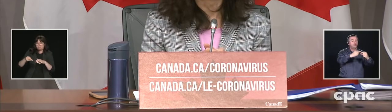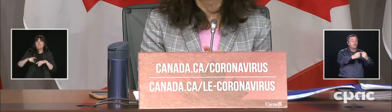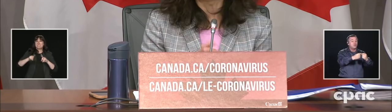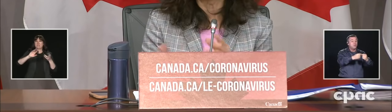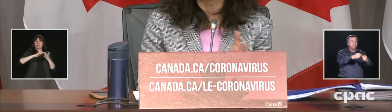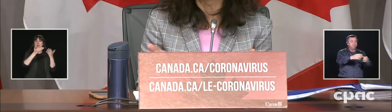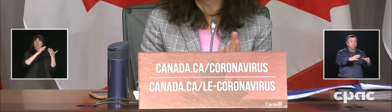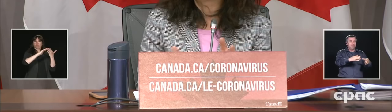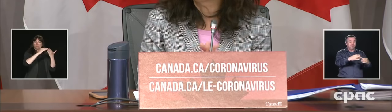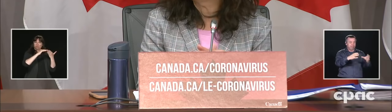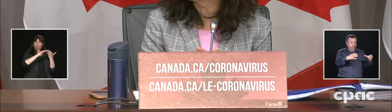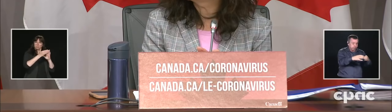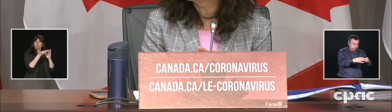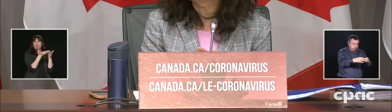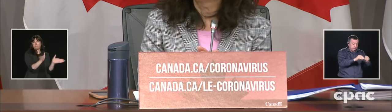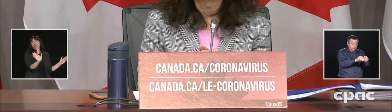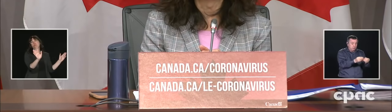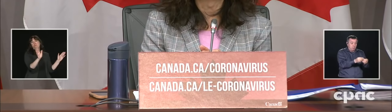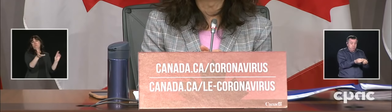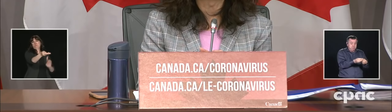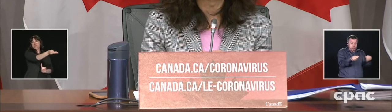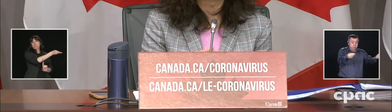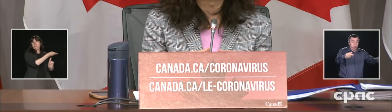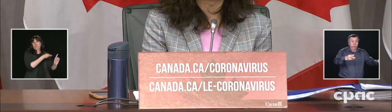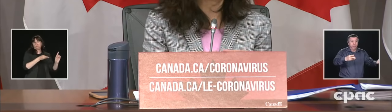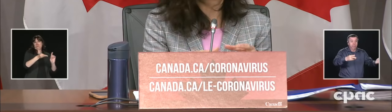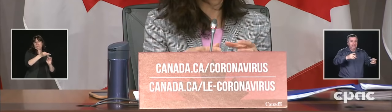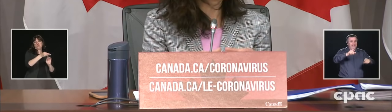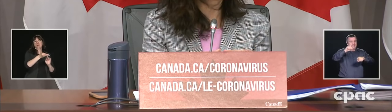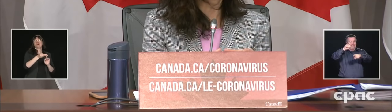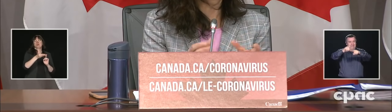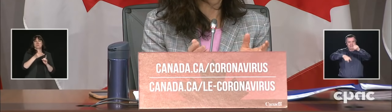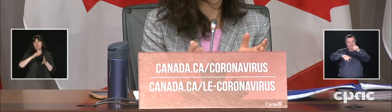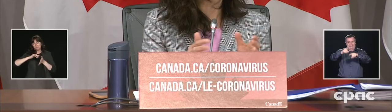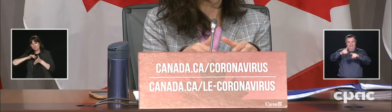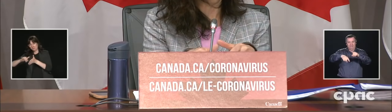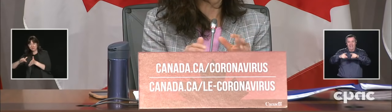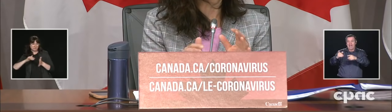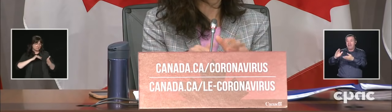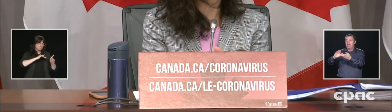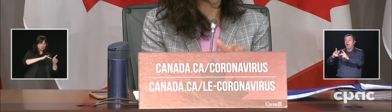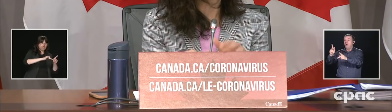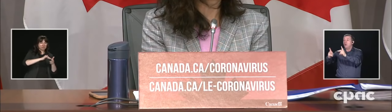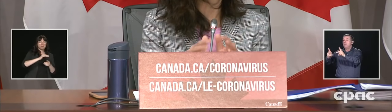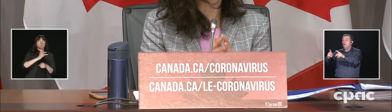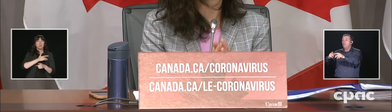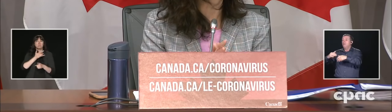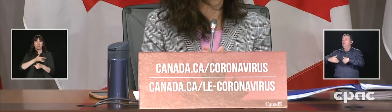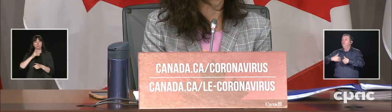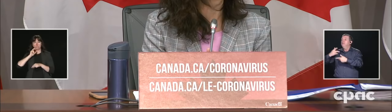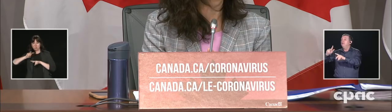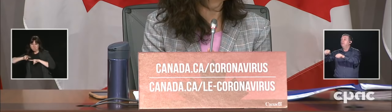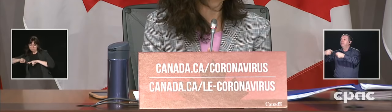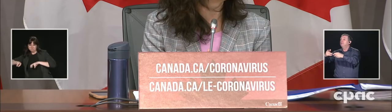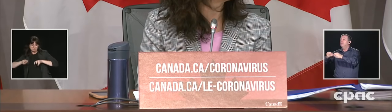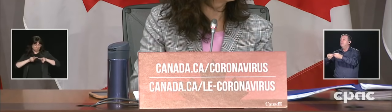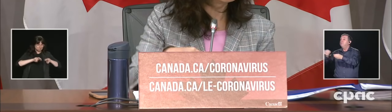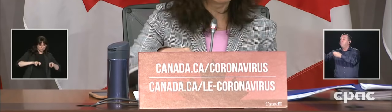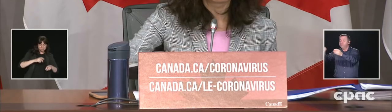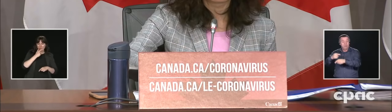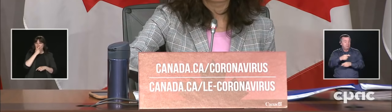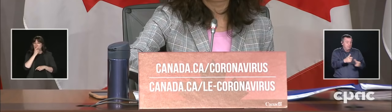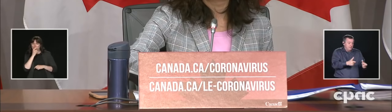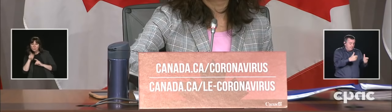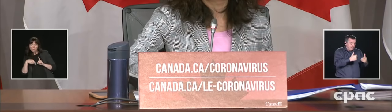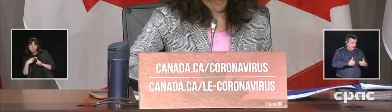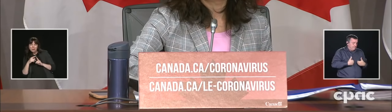well. So that kind of epidemiology, provinces will take into account as they look at when and how they're going to relax some of their measures.